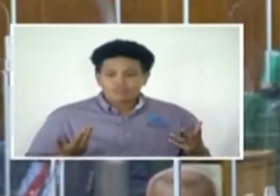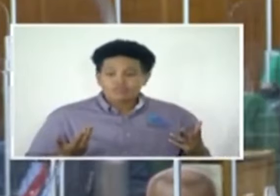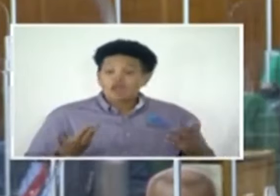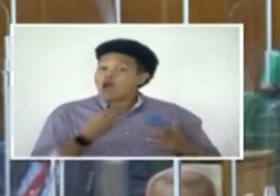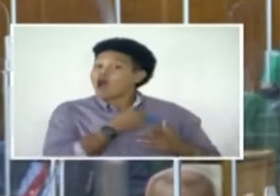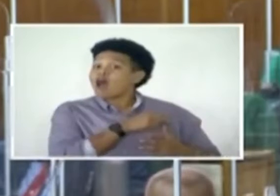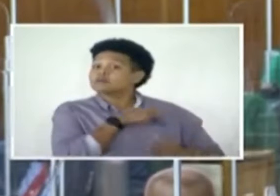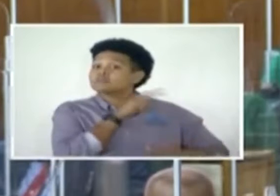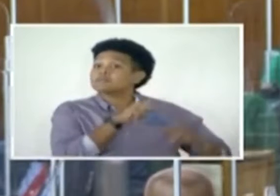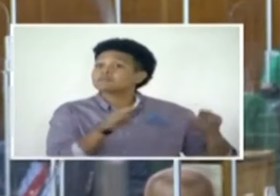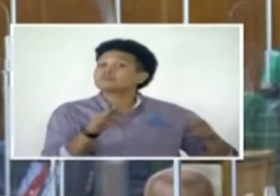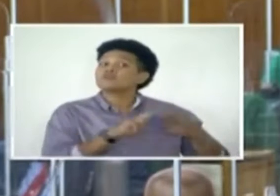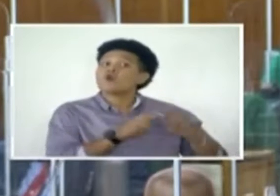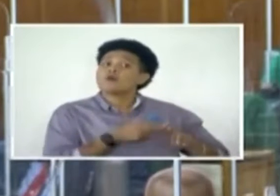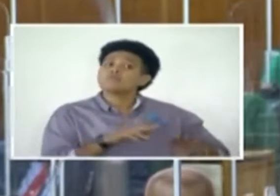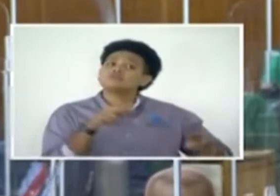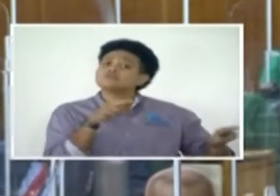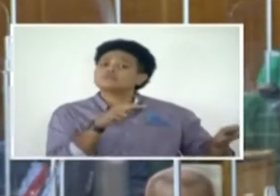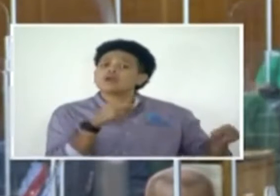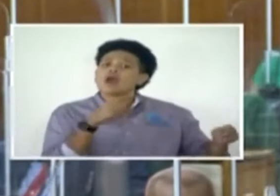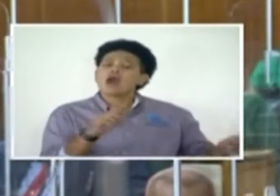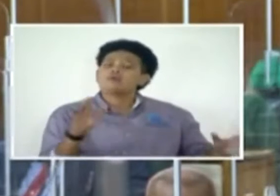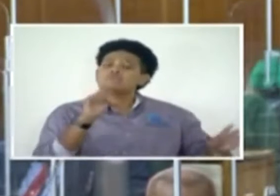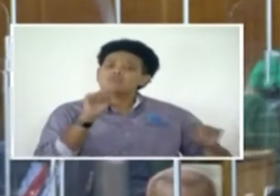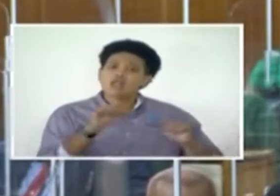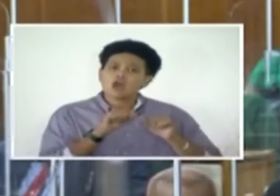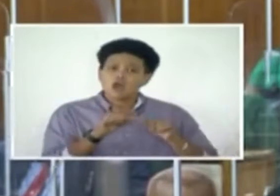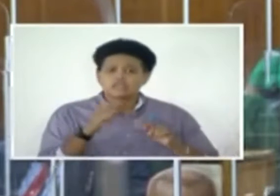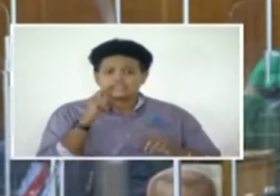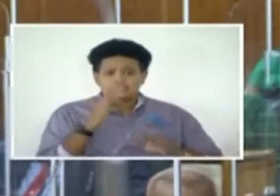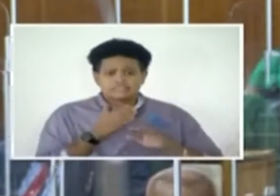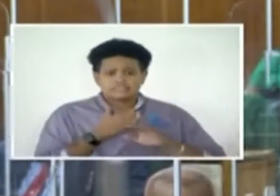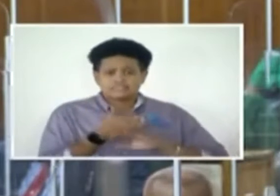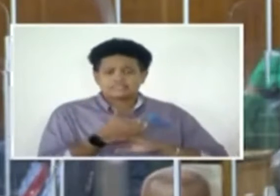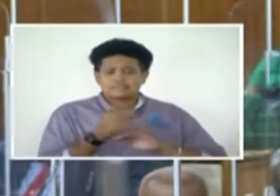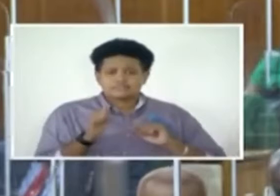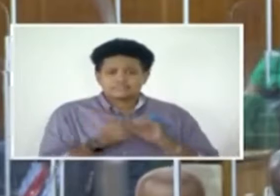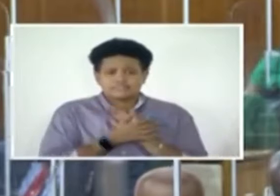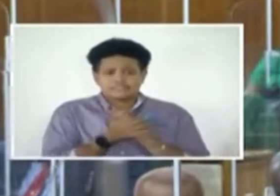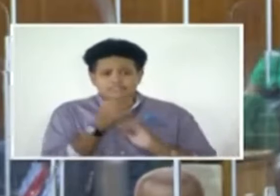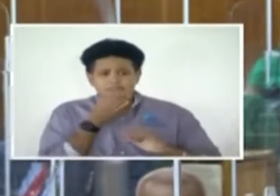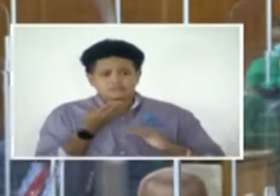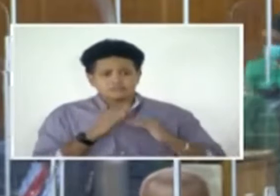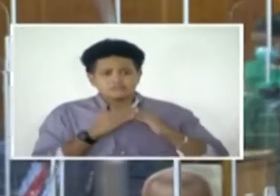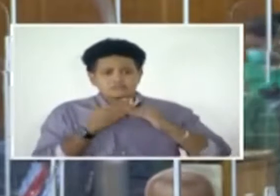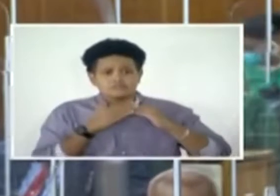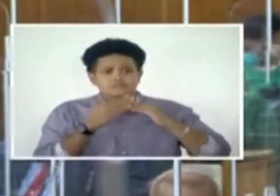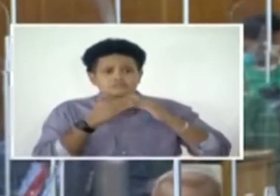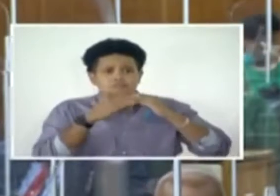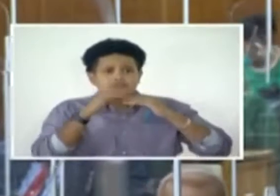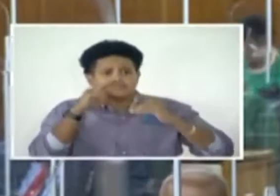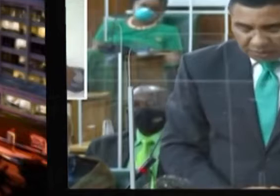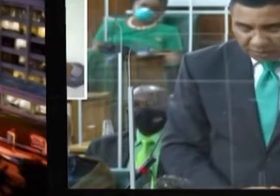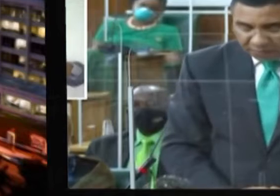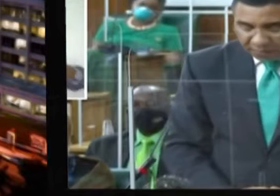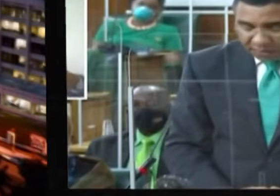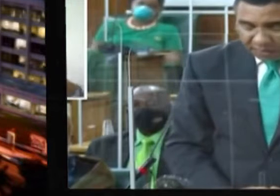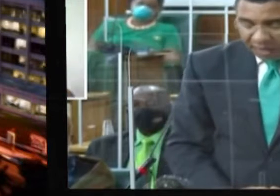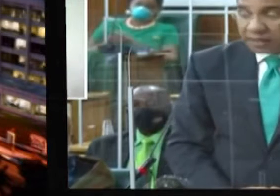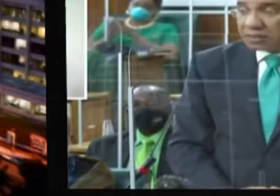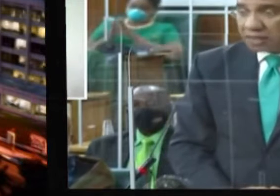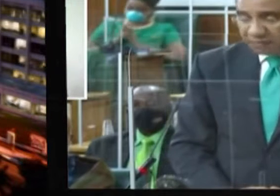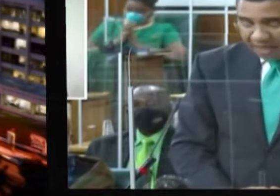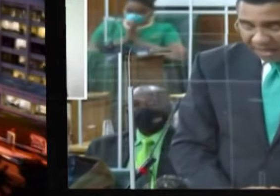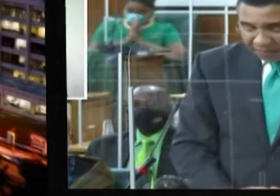in the House of Representatives yesterday, he said the decision to strengthen the measures comes against the background of